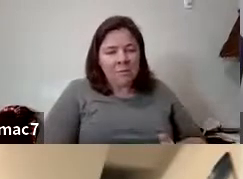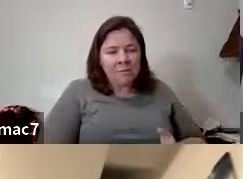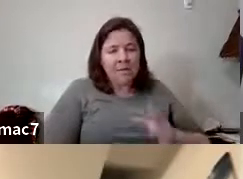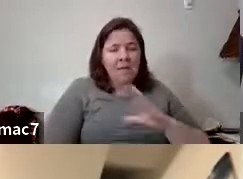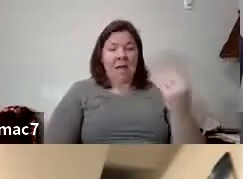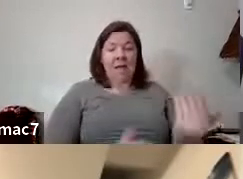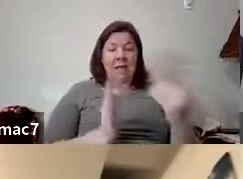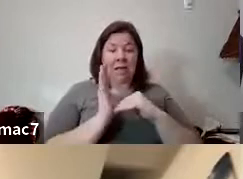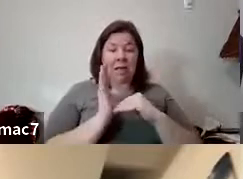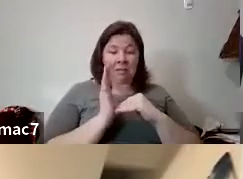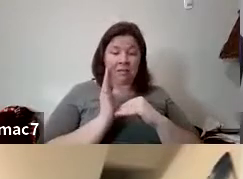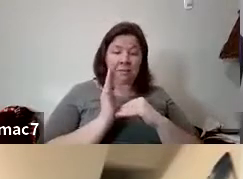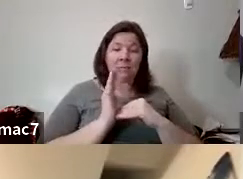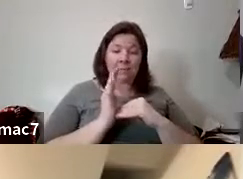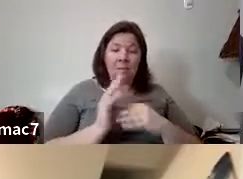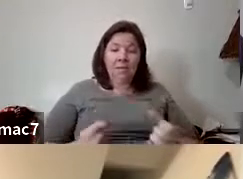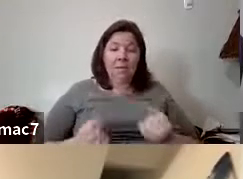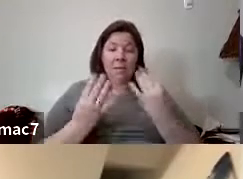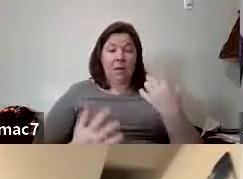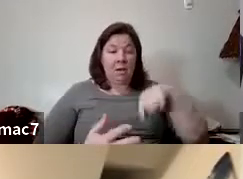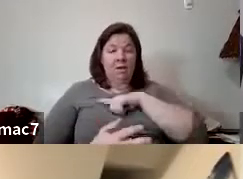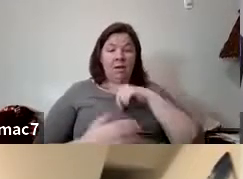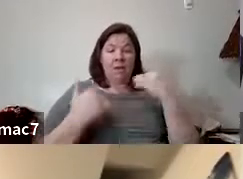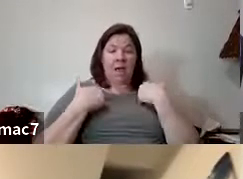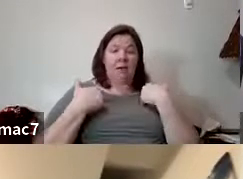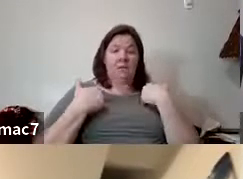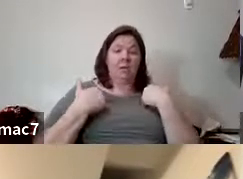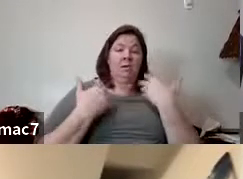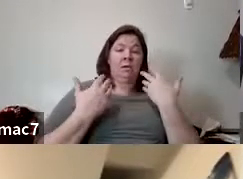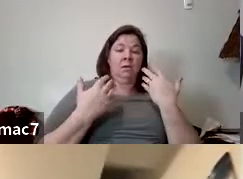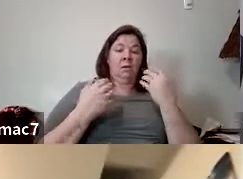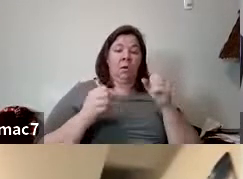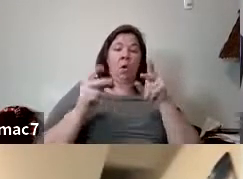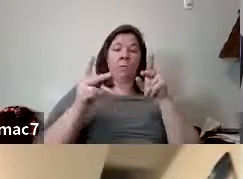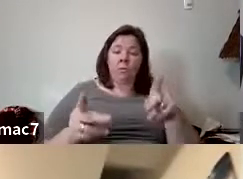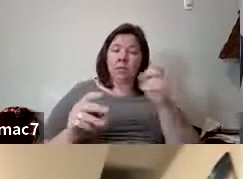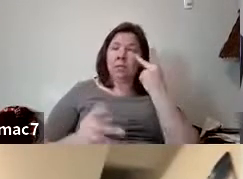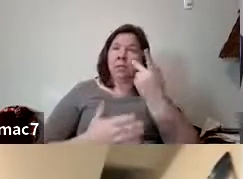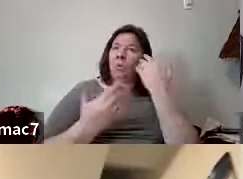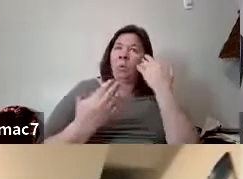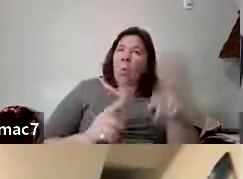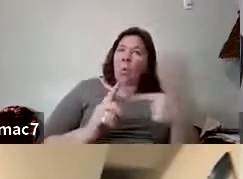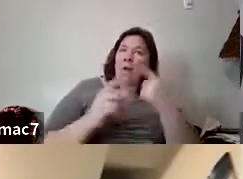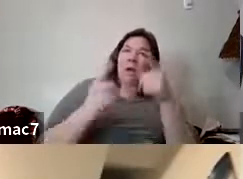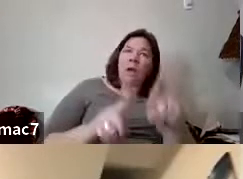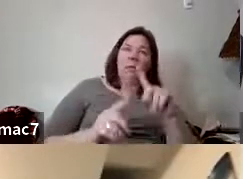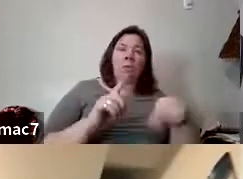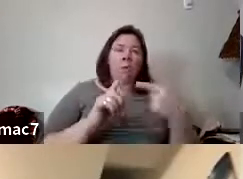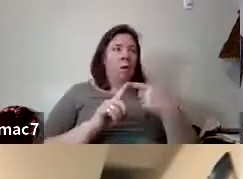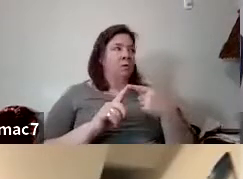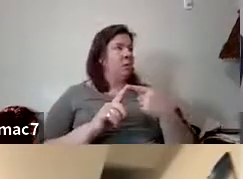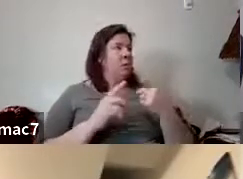Again, there's a lot of us who've been through walks of life where we kind of didn't know what was going to happen. We didn't know where we were going to turn